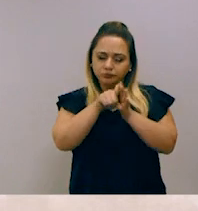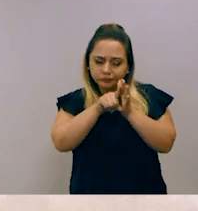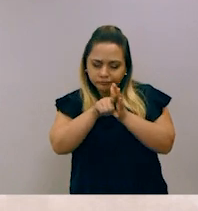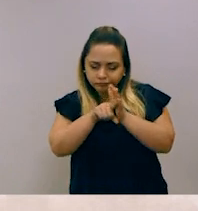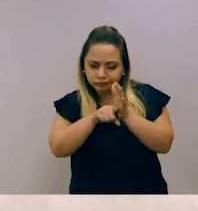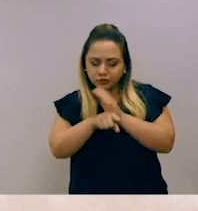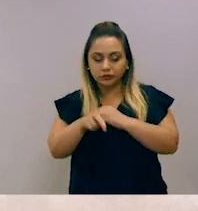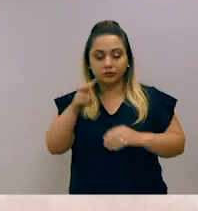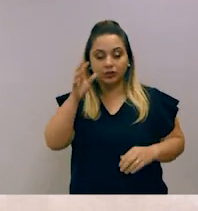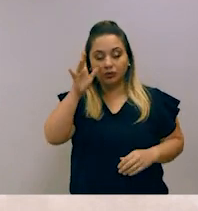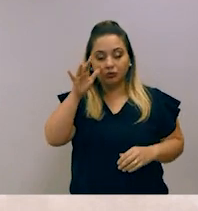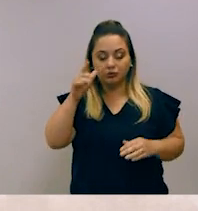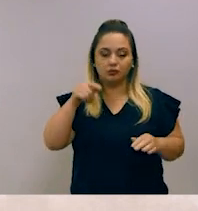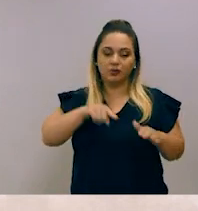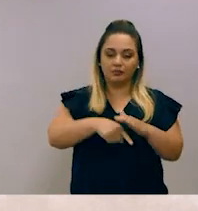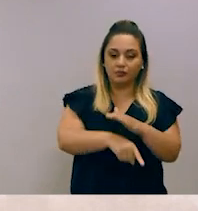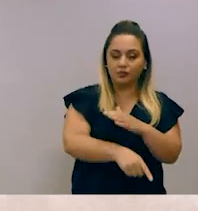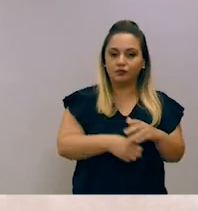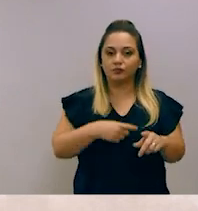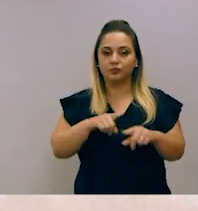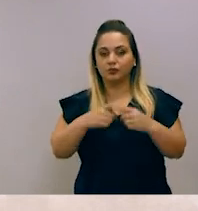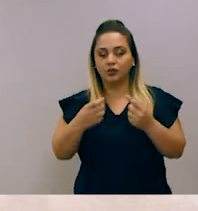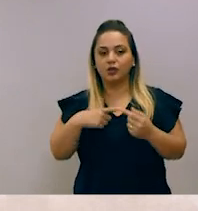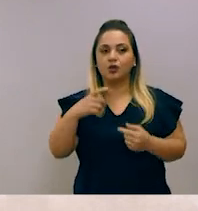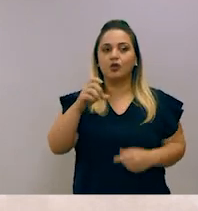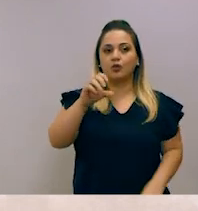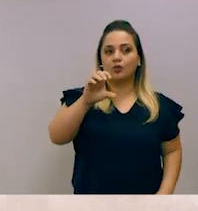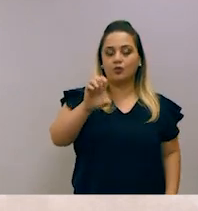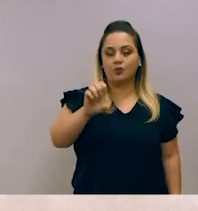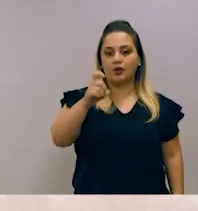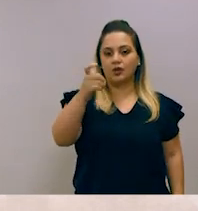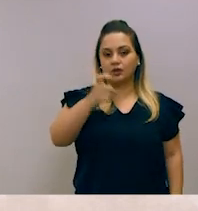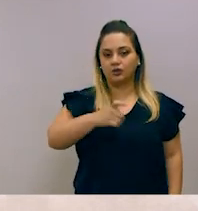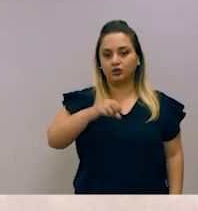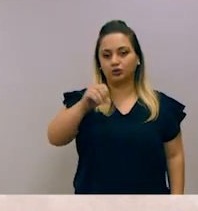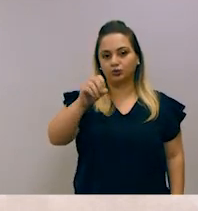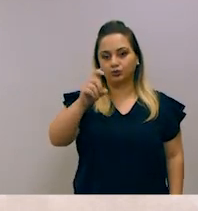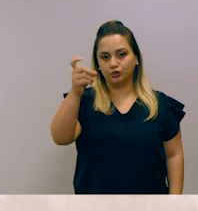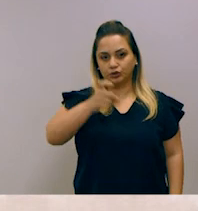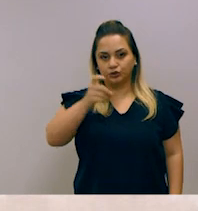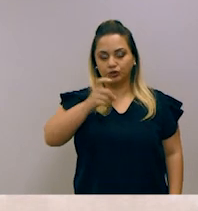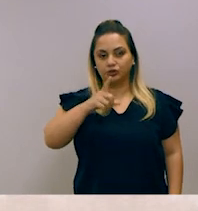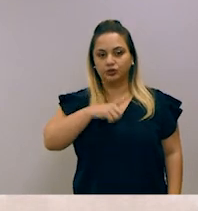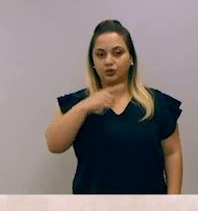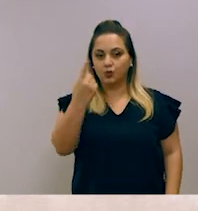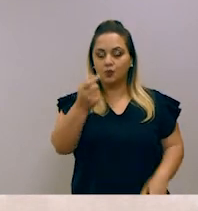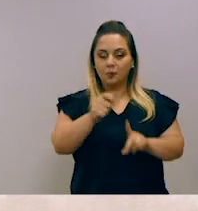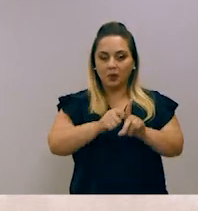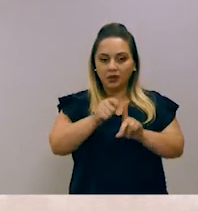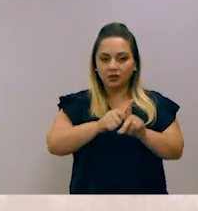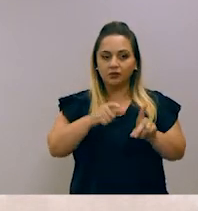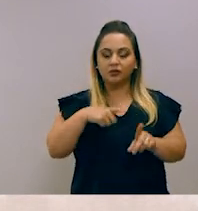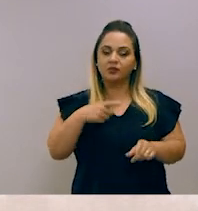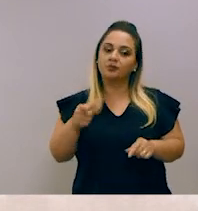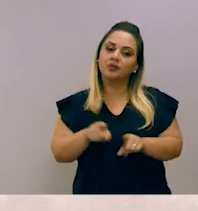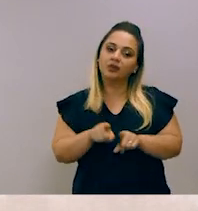general overview, but you can drill down and do a deeper analysis.